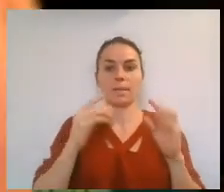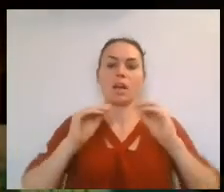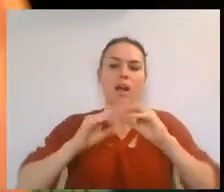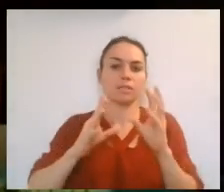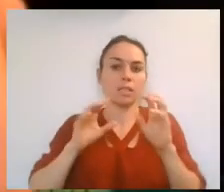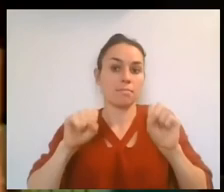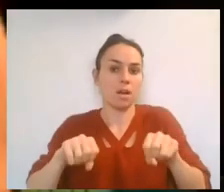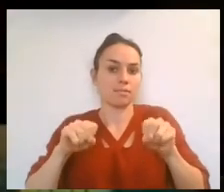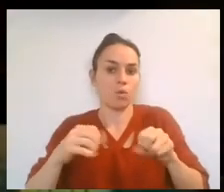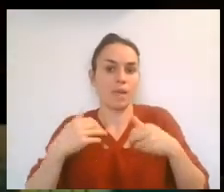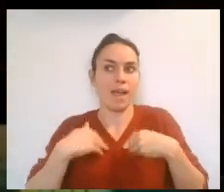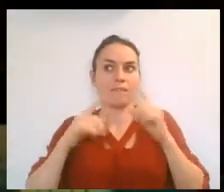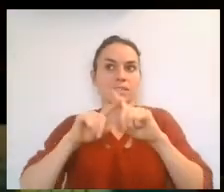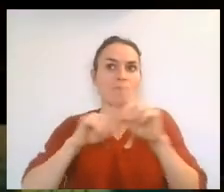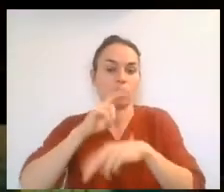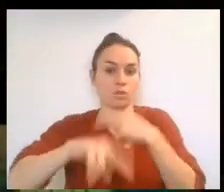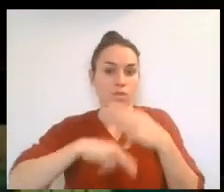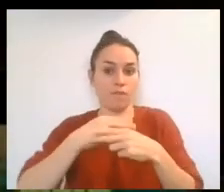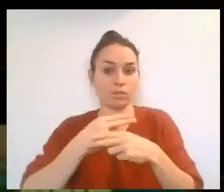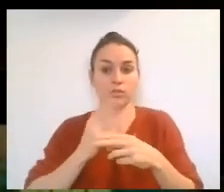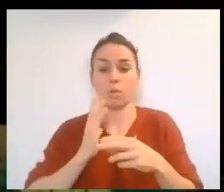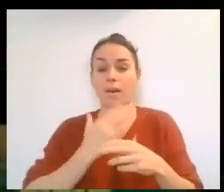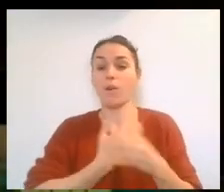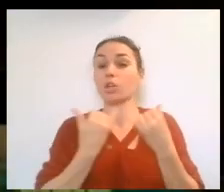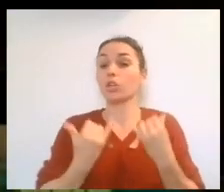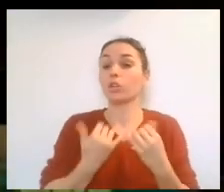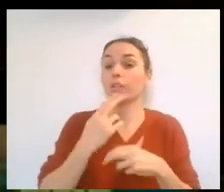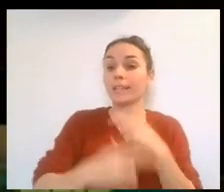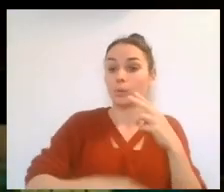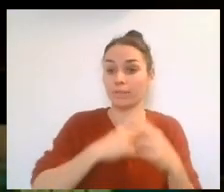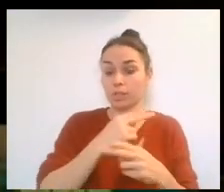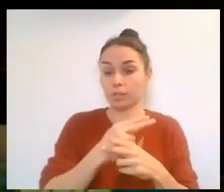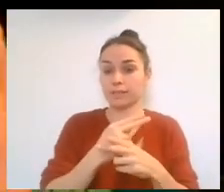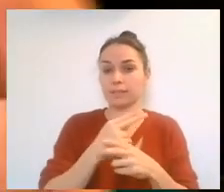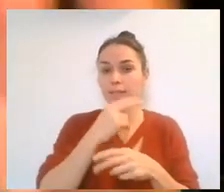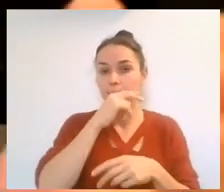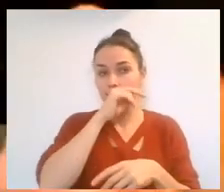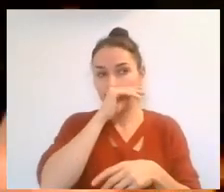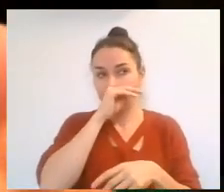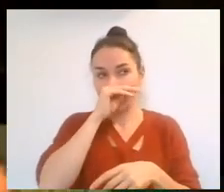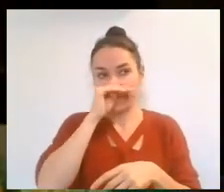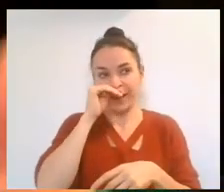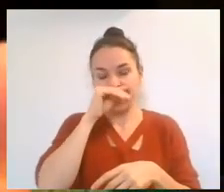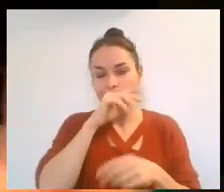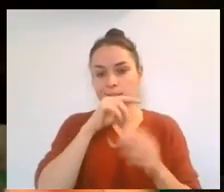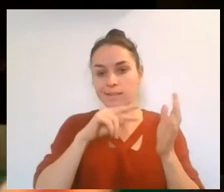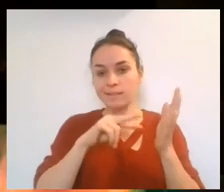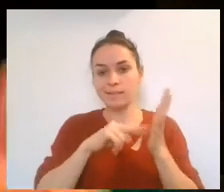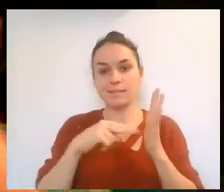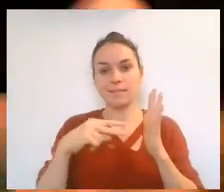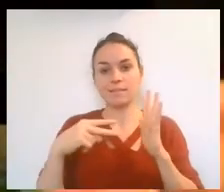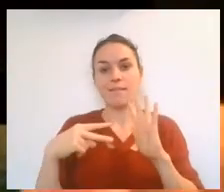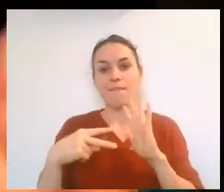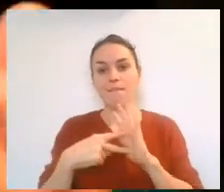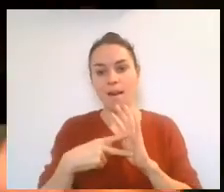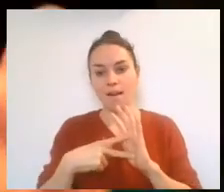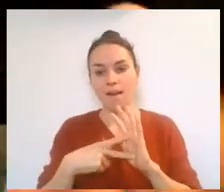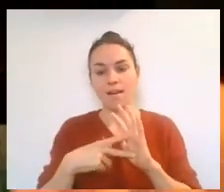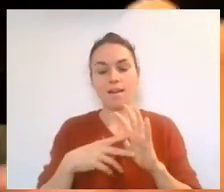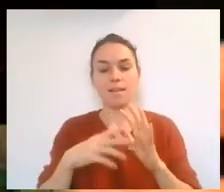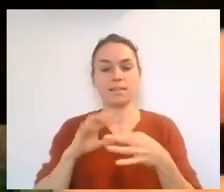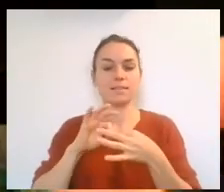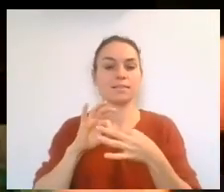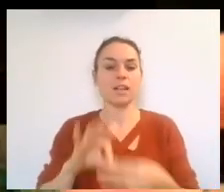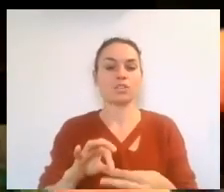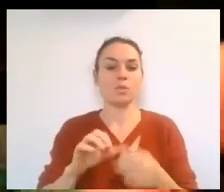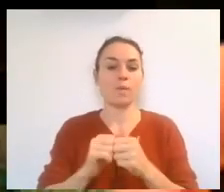universe that we are in, that we are observing, is defined in terms of the physical laws that